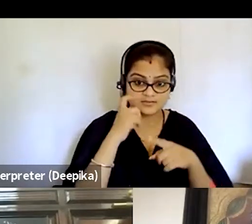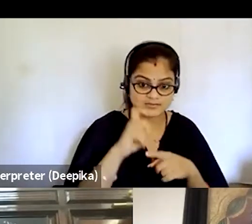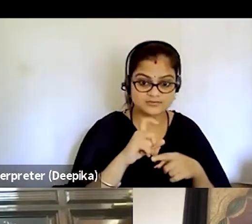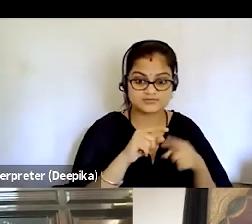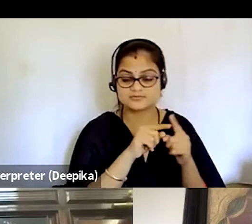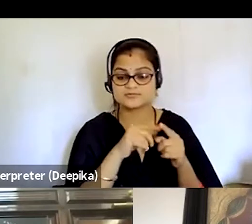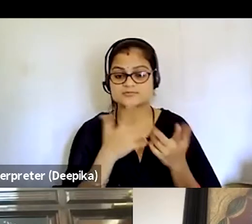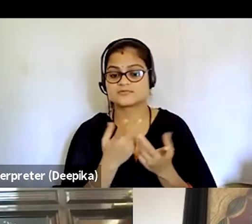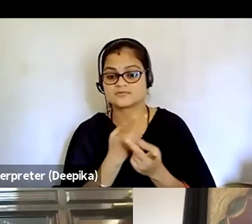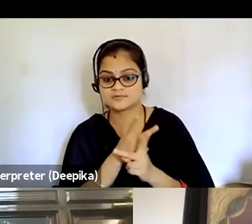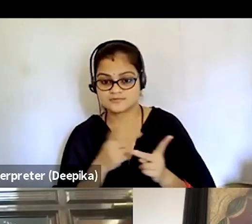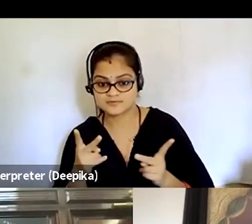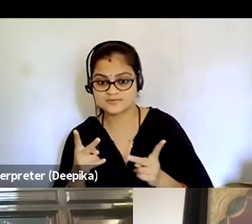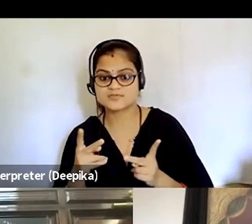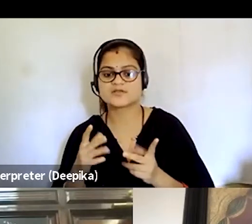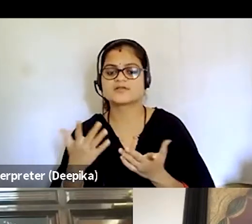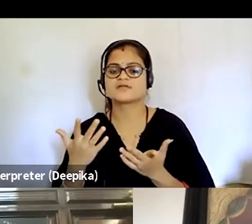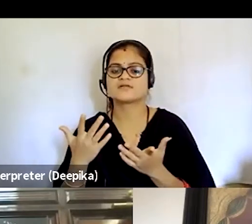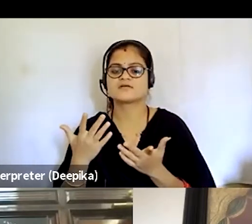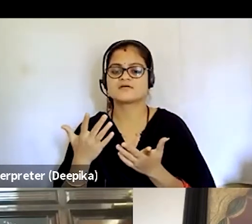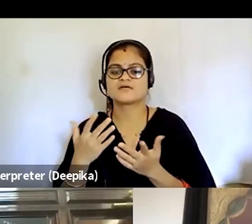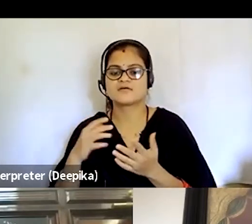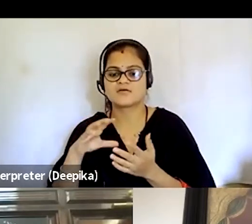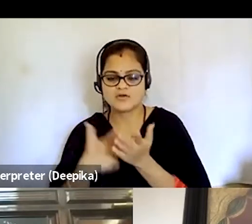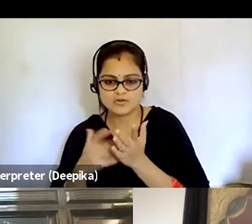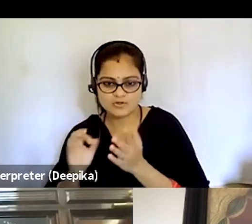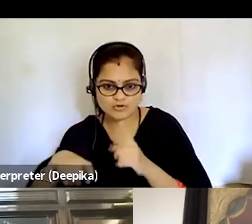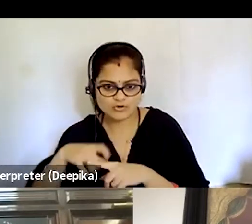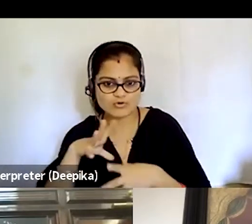to we had jazz concerts, we had rock, we had